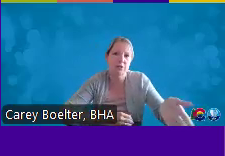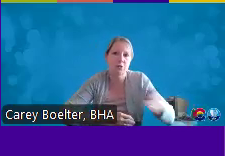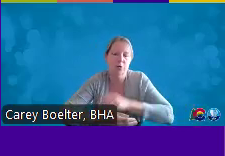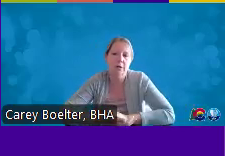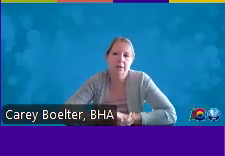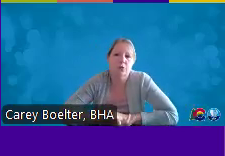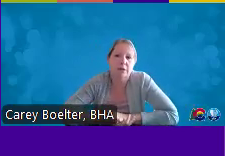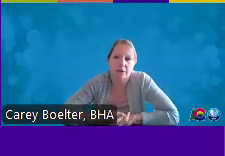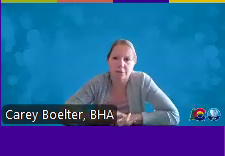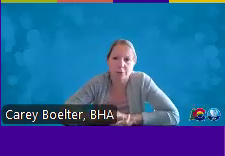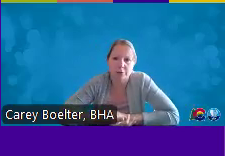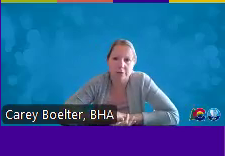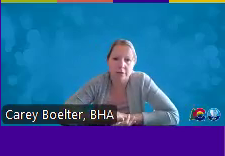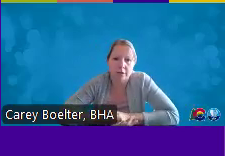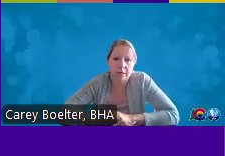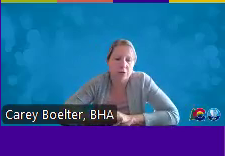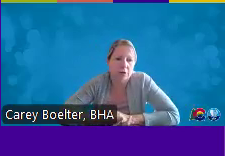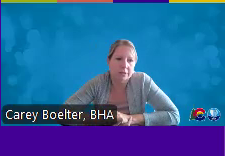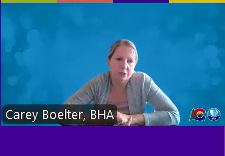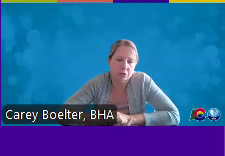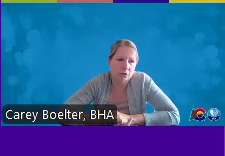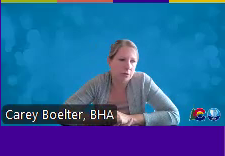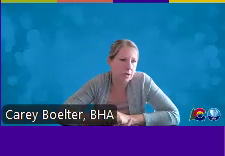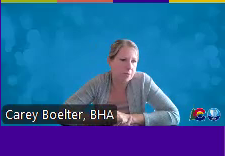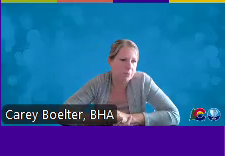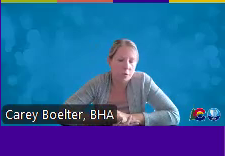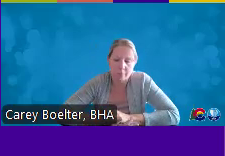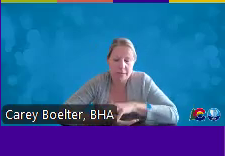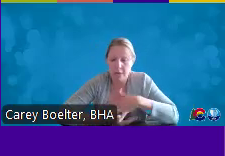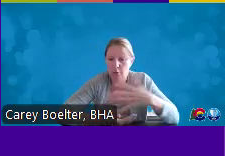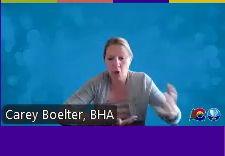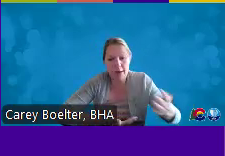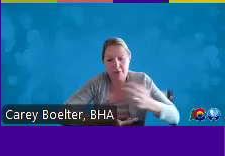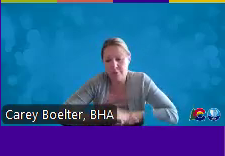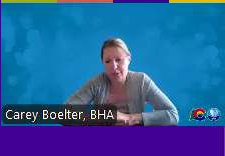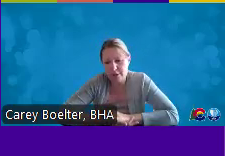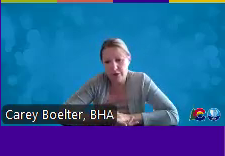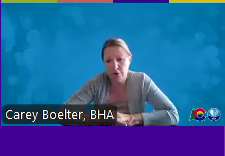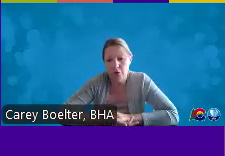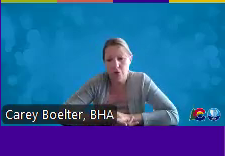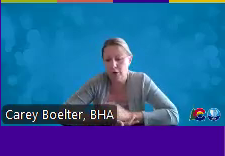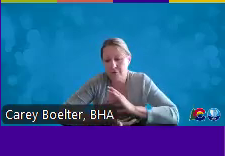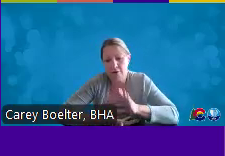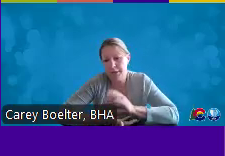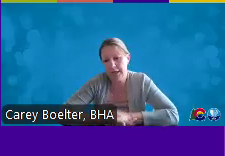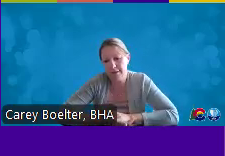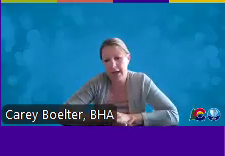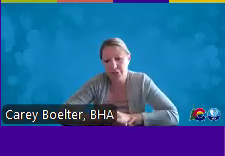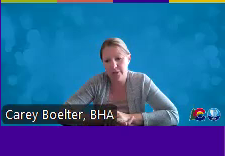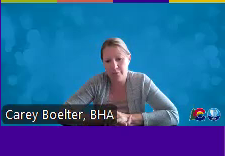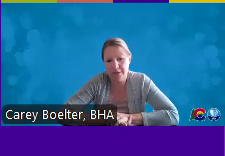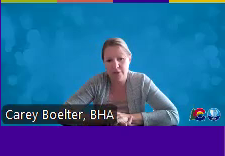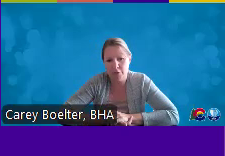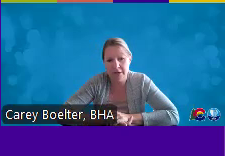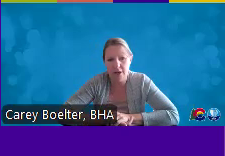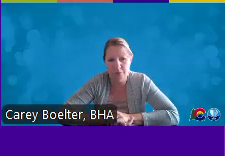we need to do to allow this person either additional being able to go back through material or whatever a plan of